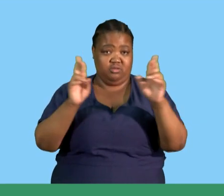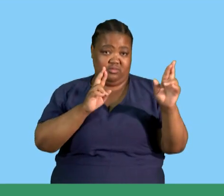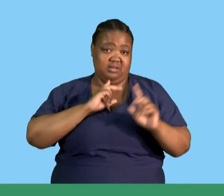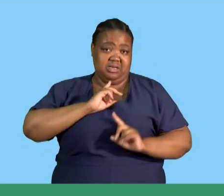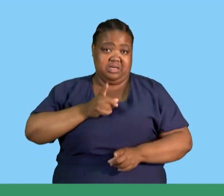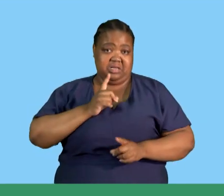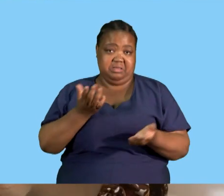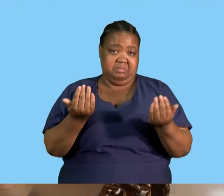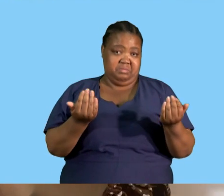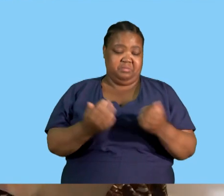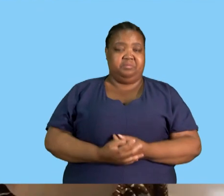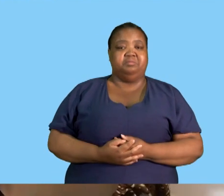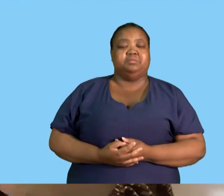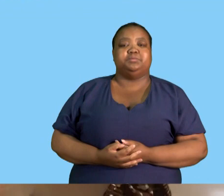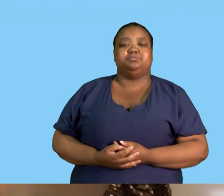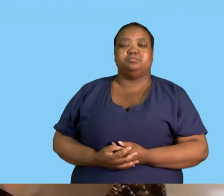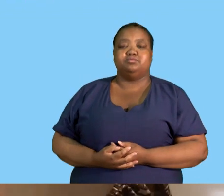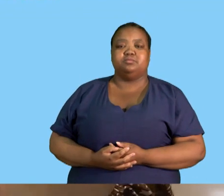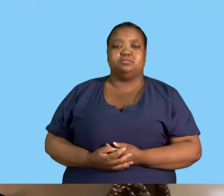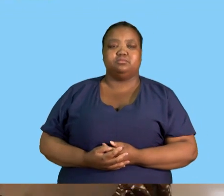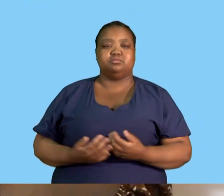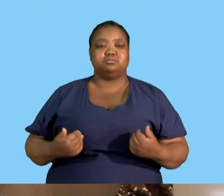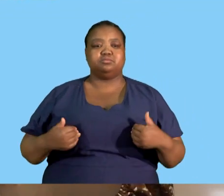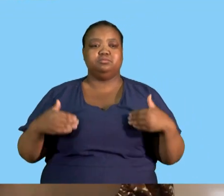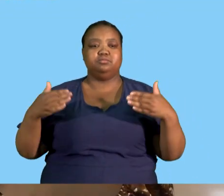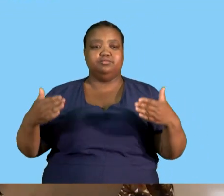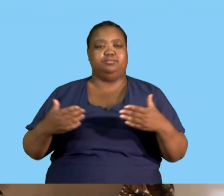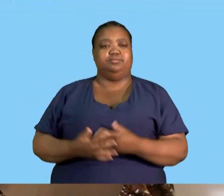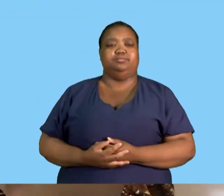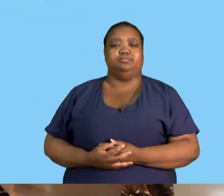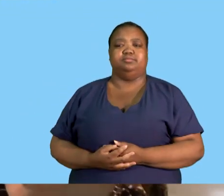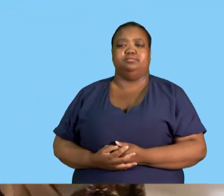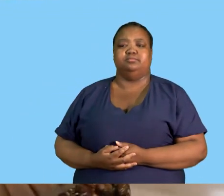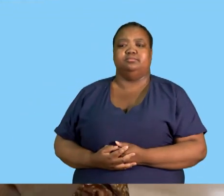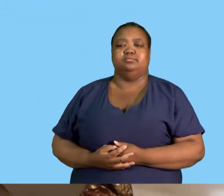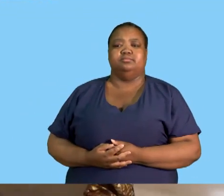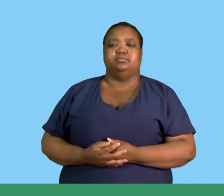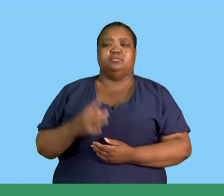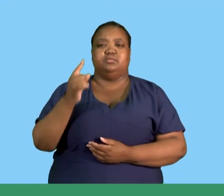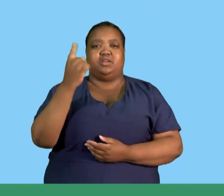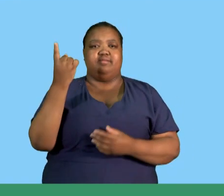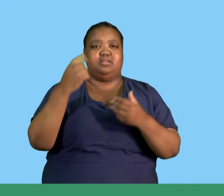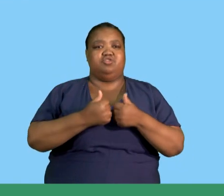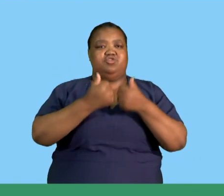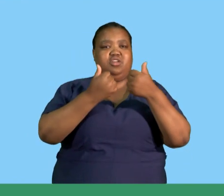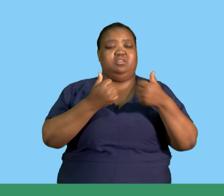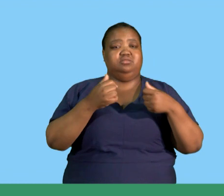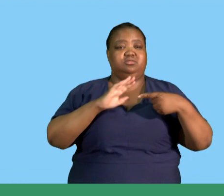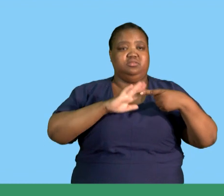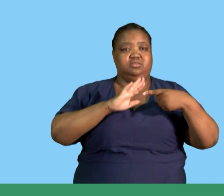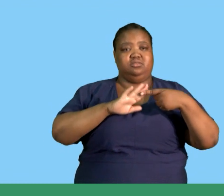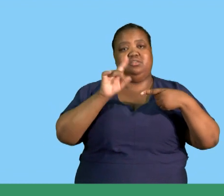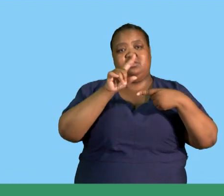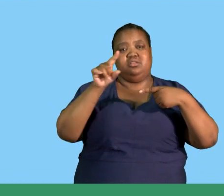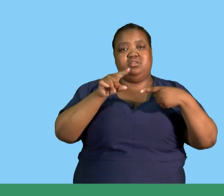give me the answers. Right, let's start. All right. It says here the first challenge,